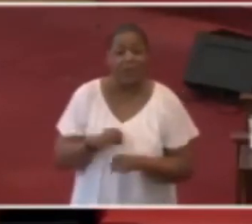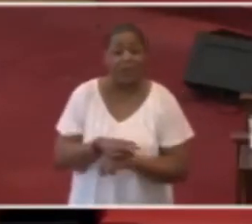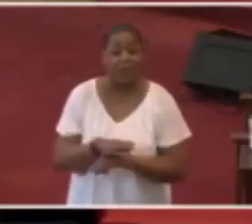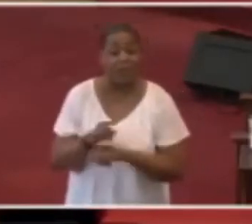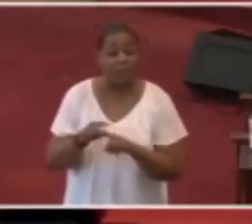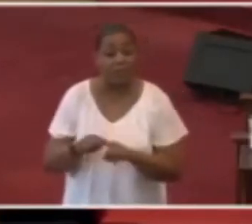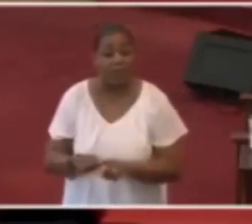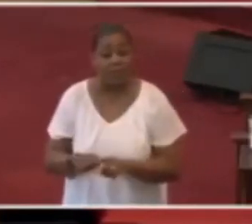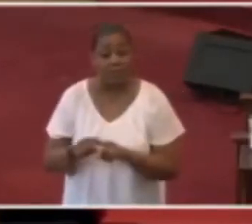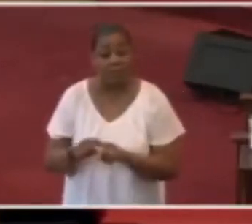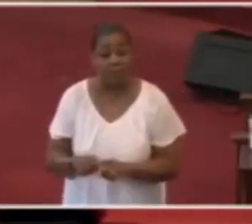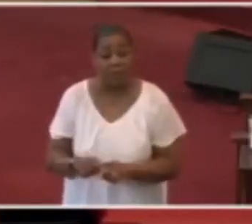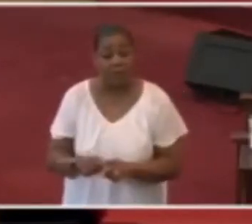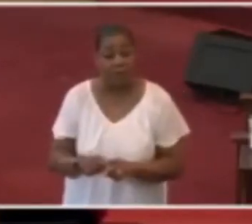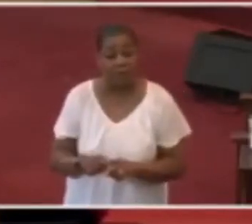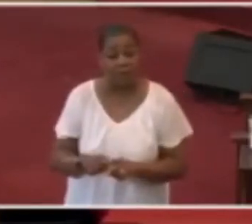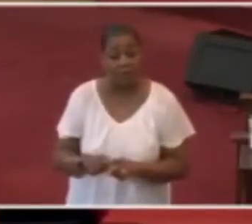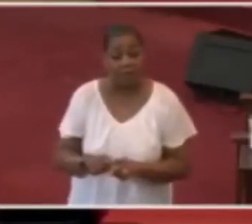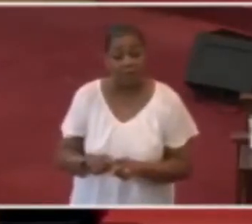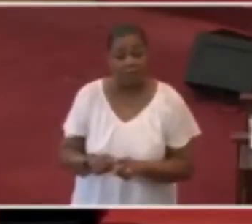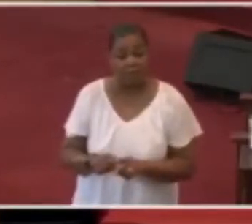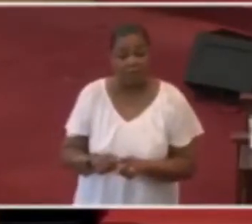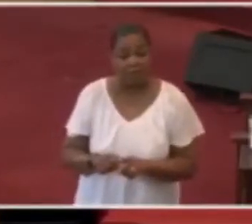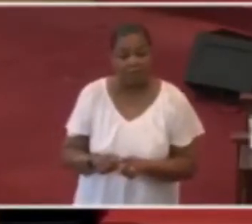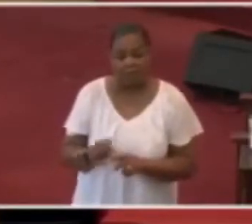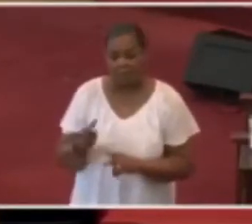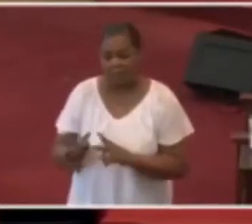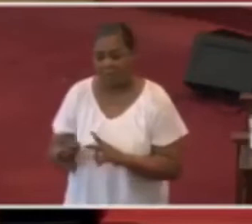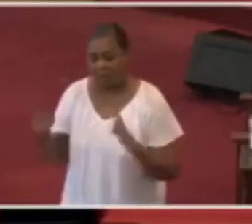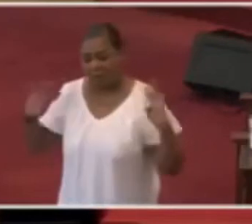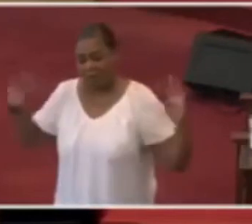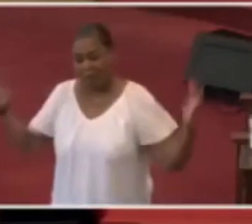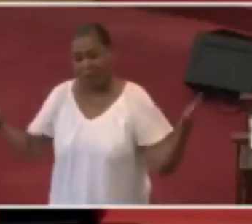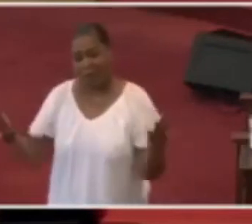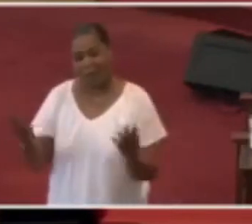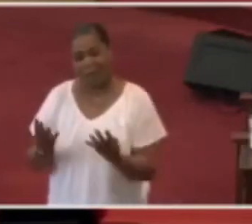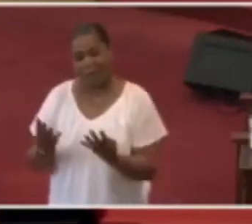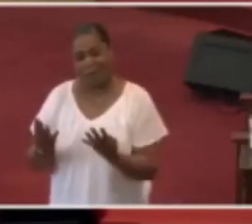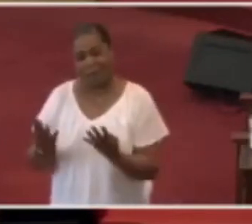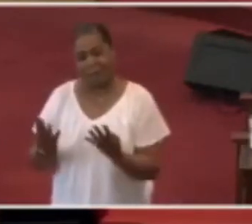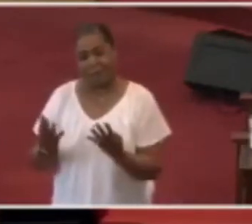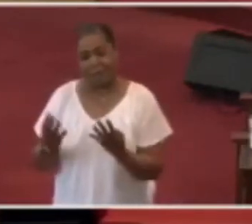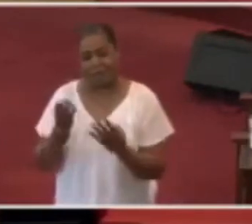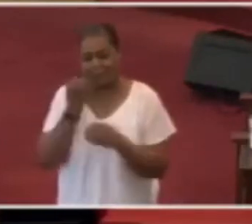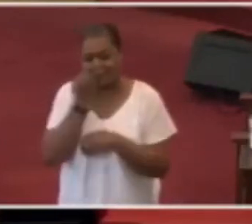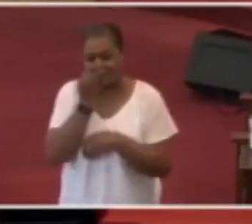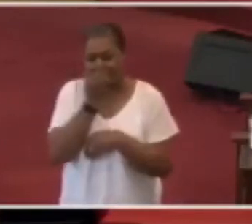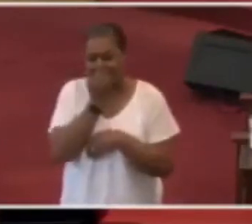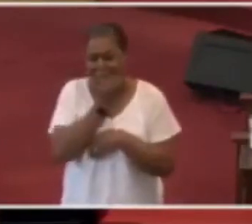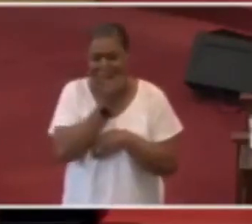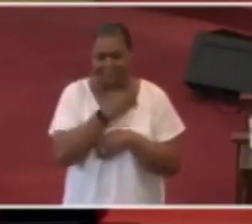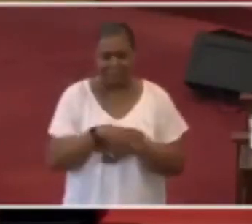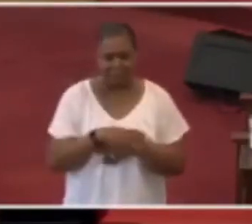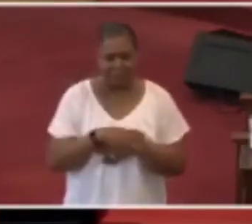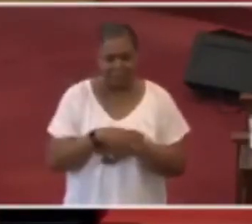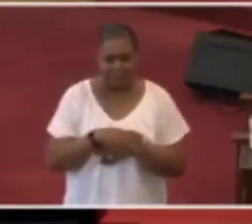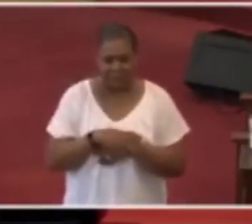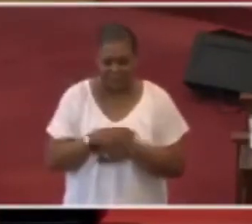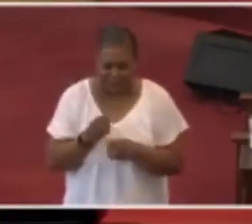by the partial correctness of people around you who are panicking and pushing you for an